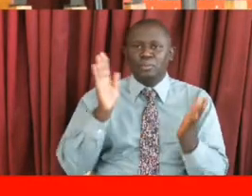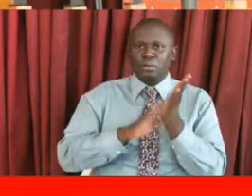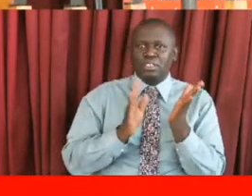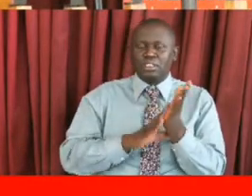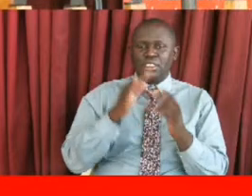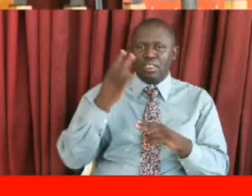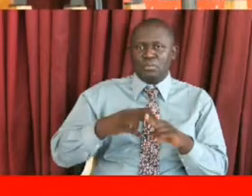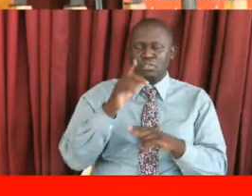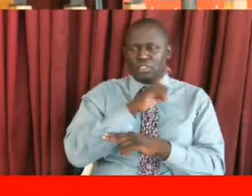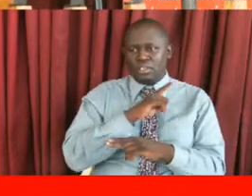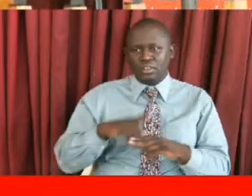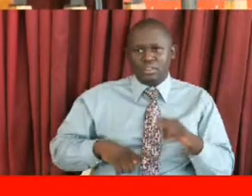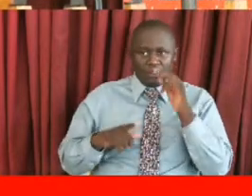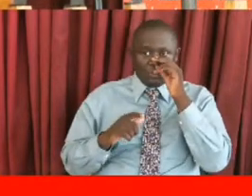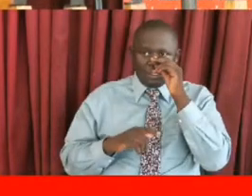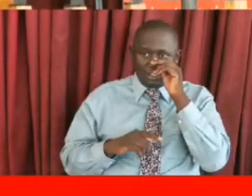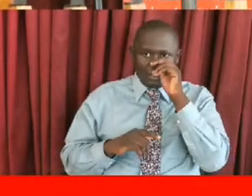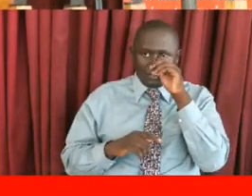of the